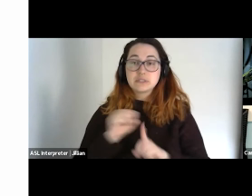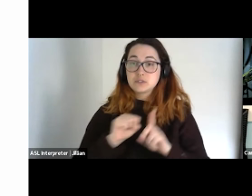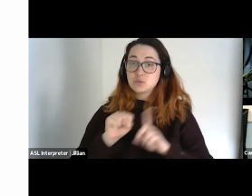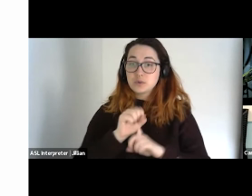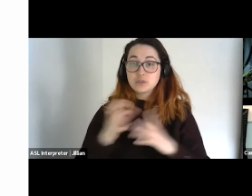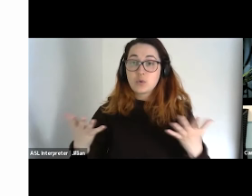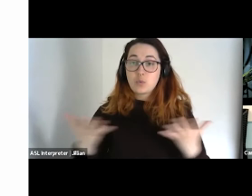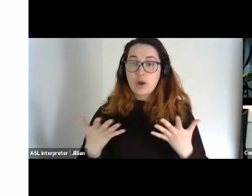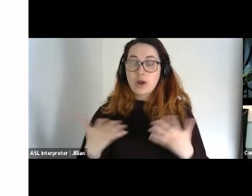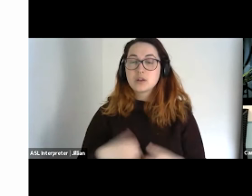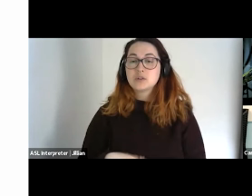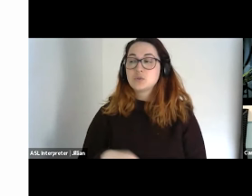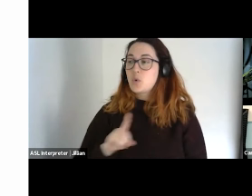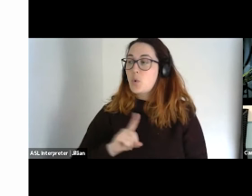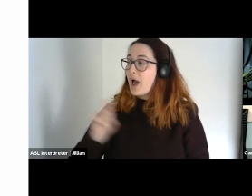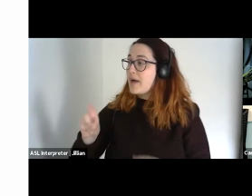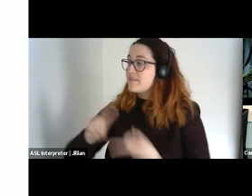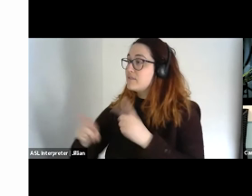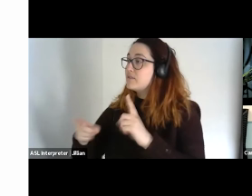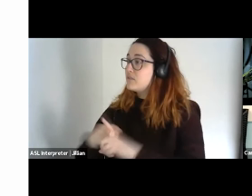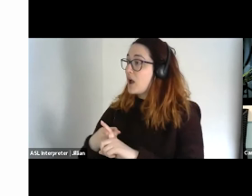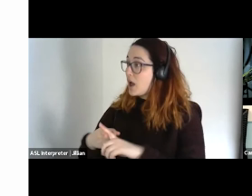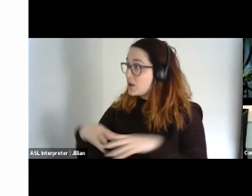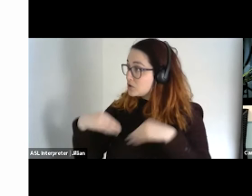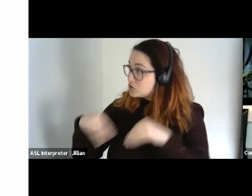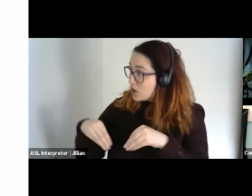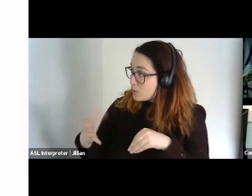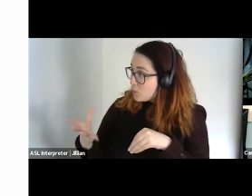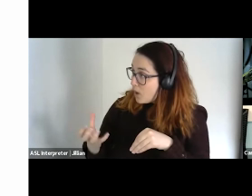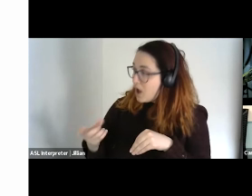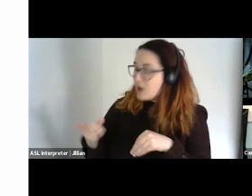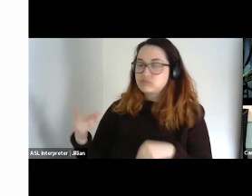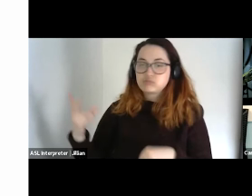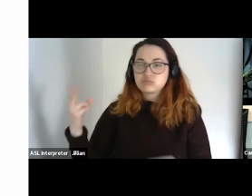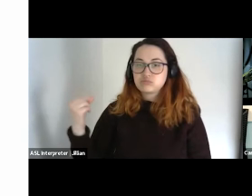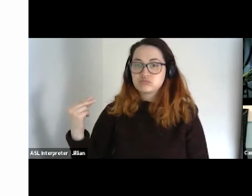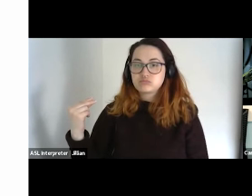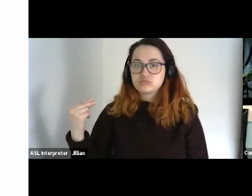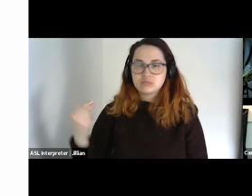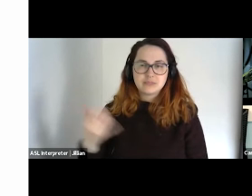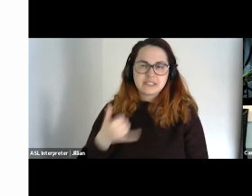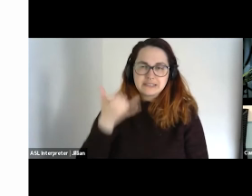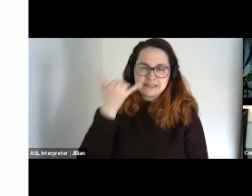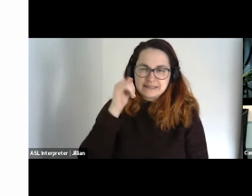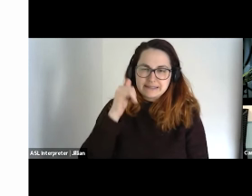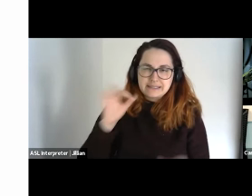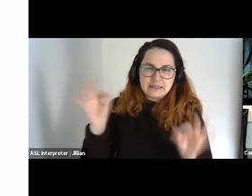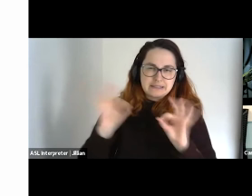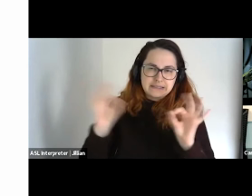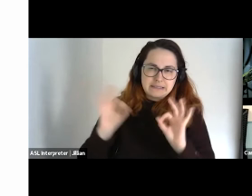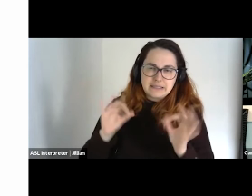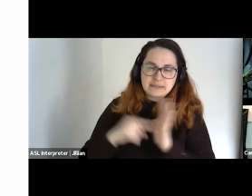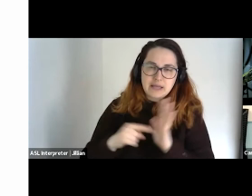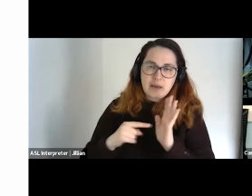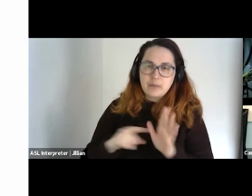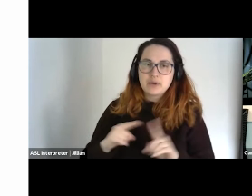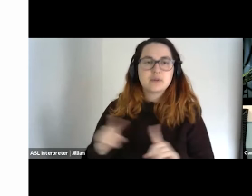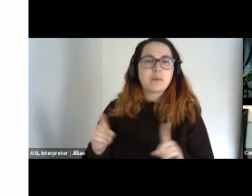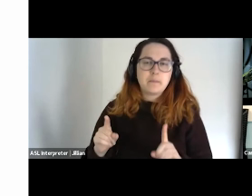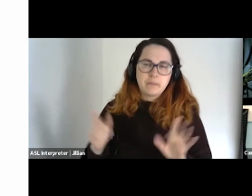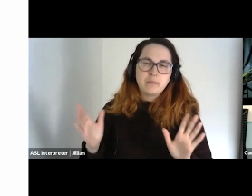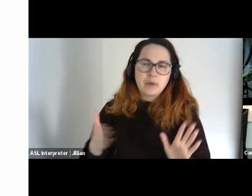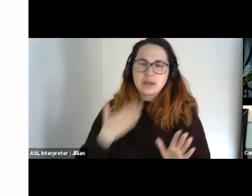that you might have asked a friend to go shopping with you and she said no. These are very silly examples, but these are the kinds of things that draw